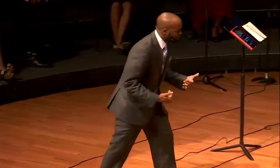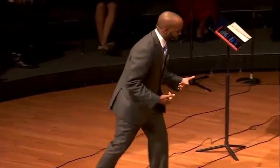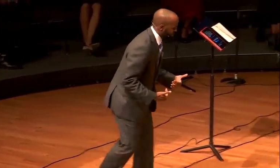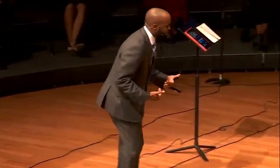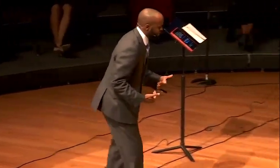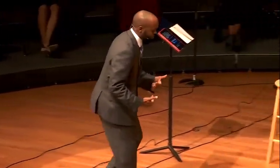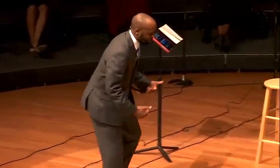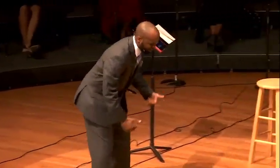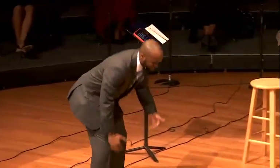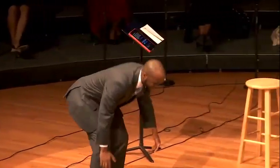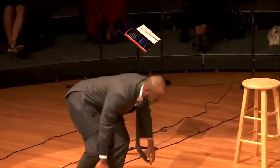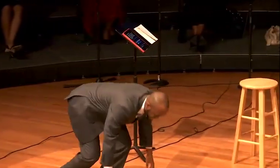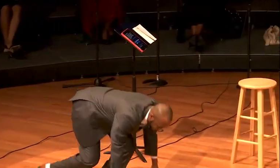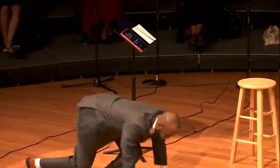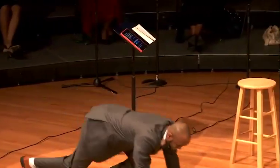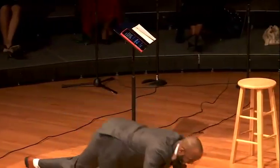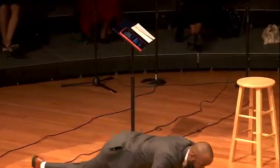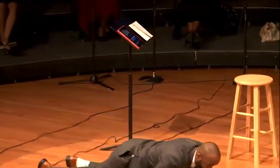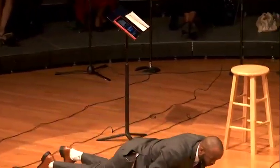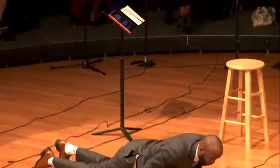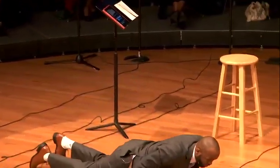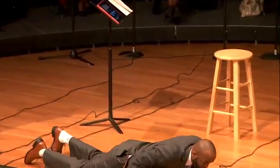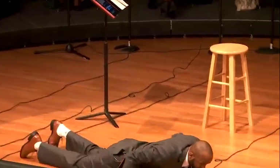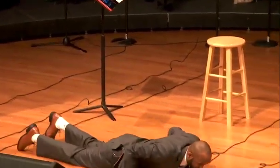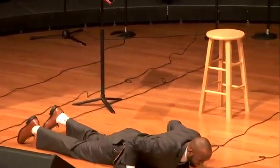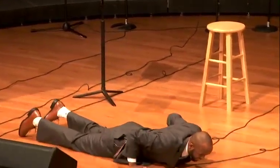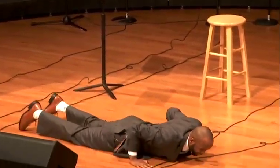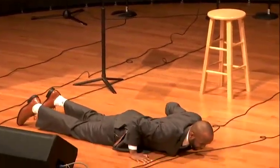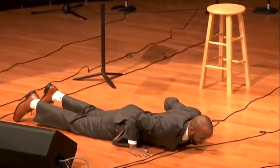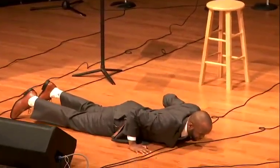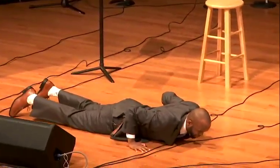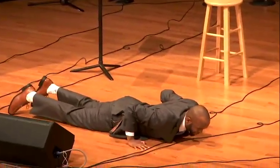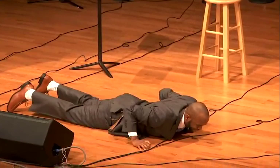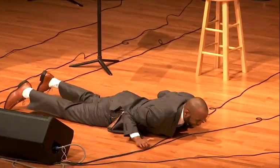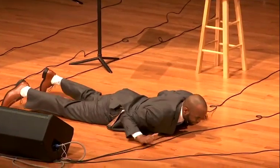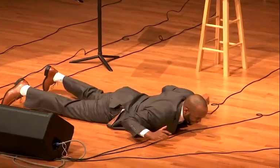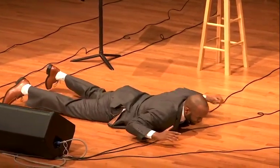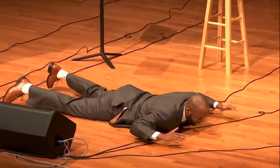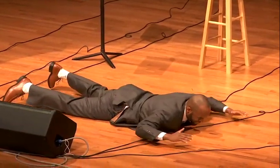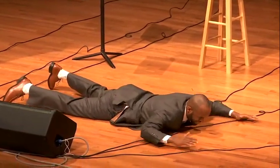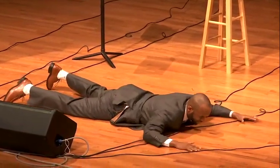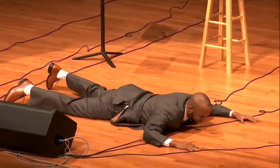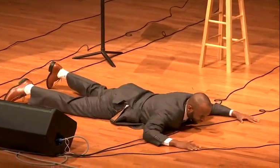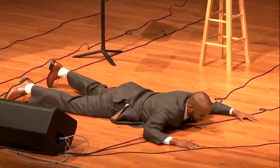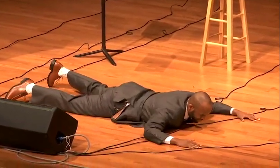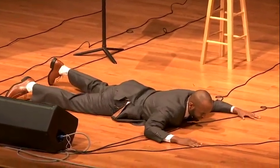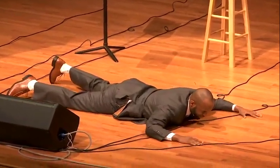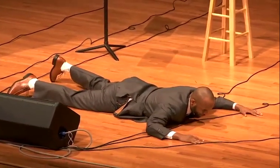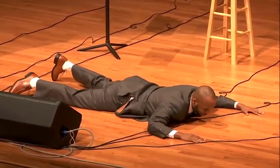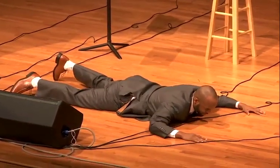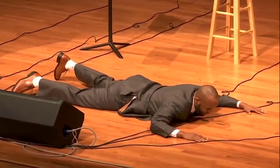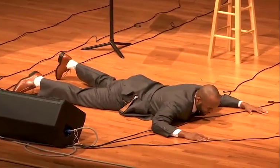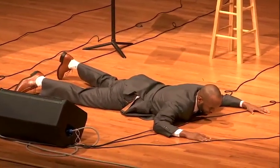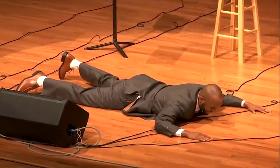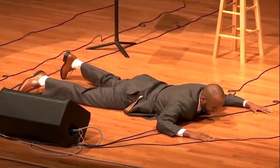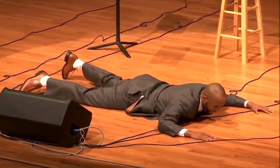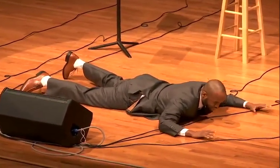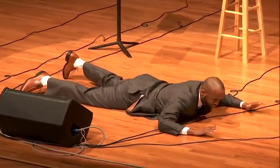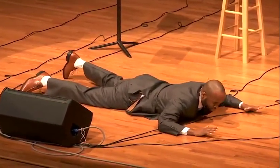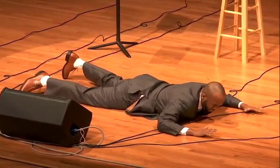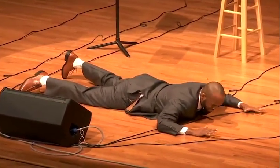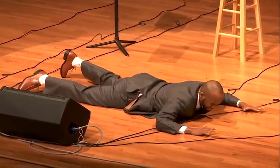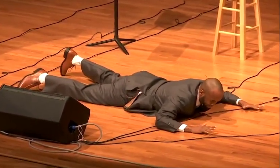And I want you to see this. I want you to see that he gets down on Eutychus's level. The Bible says that he threw himself on the young